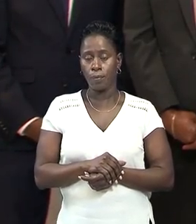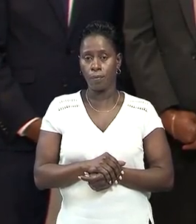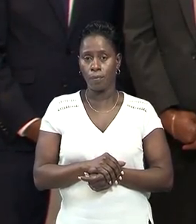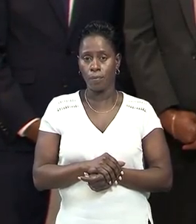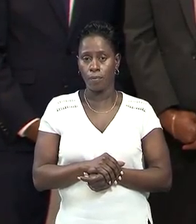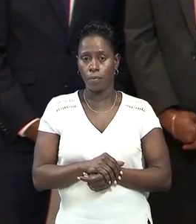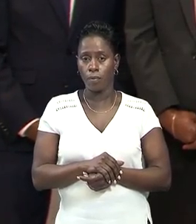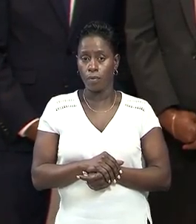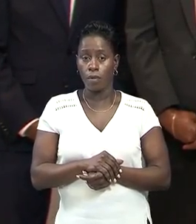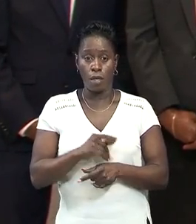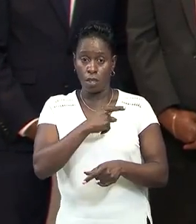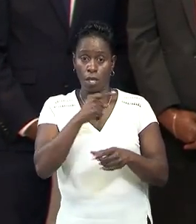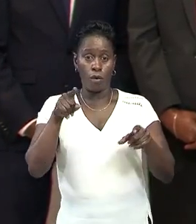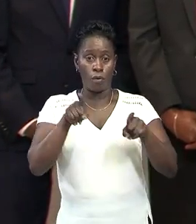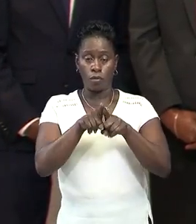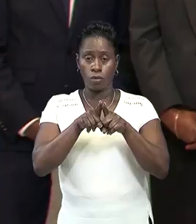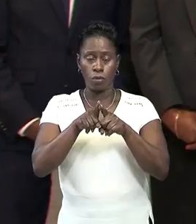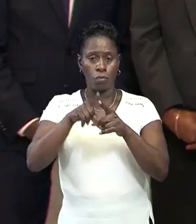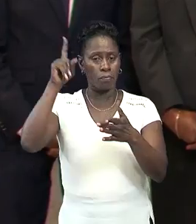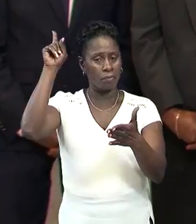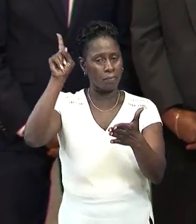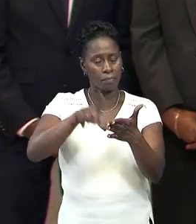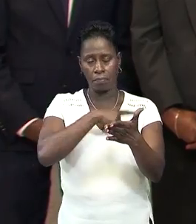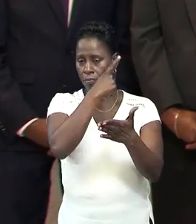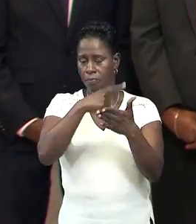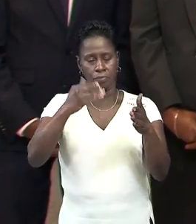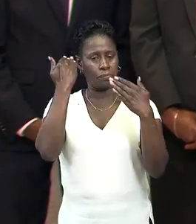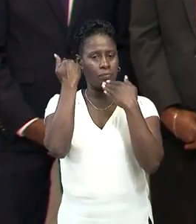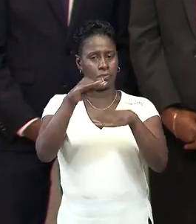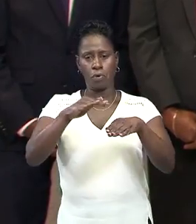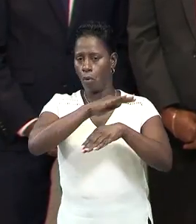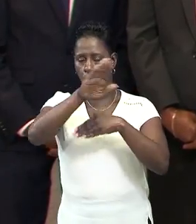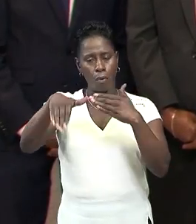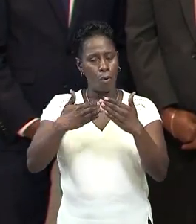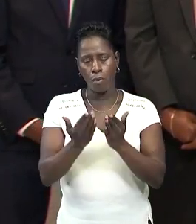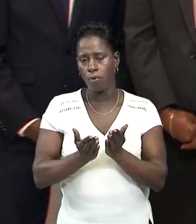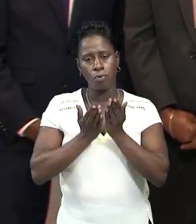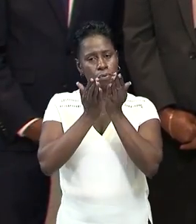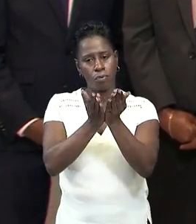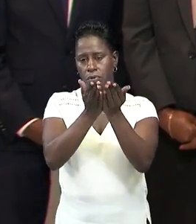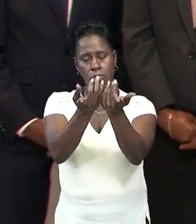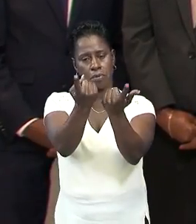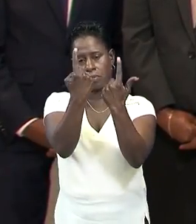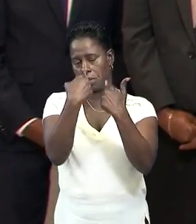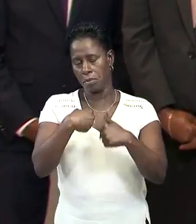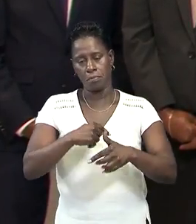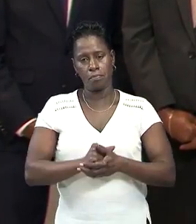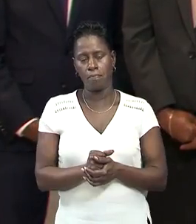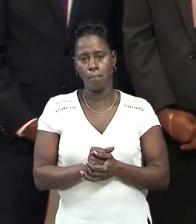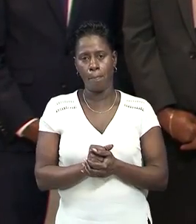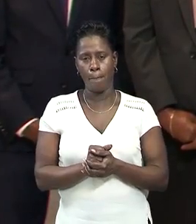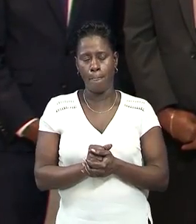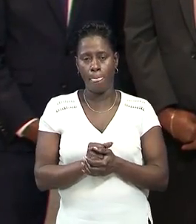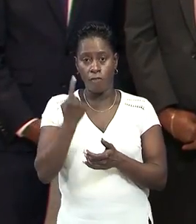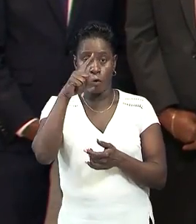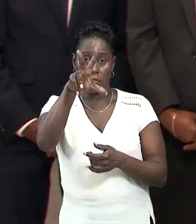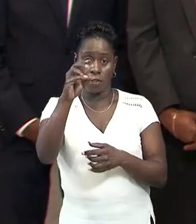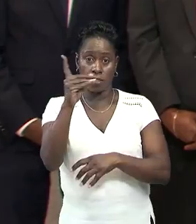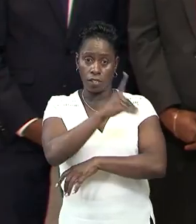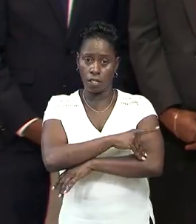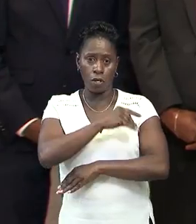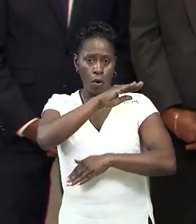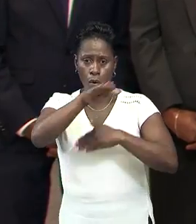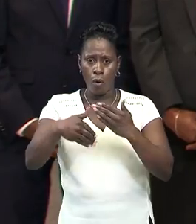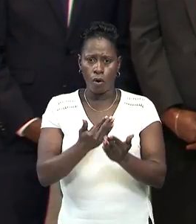We have suspended all cruise ship calls from Monday, March 16th for the next 30 days. All yachting and